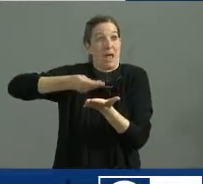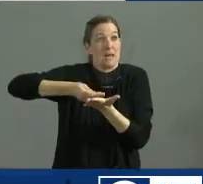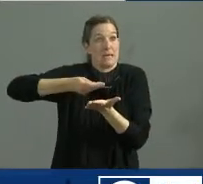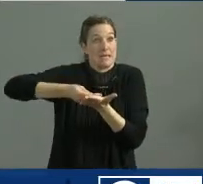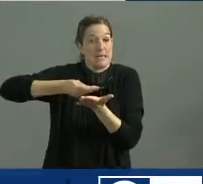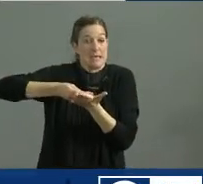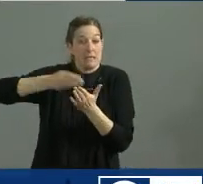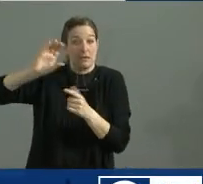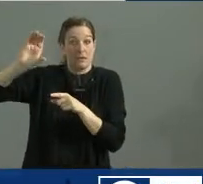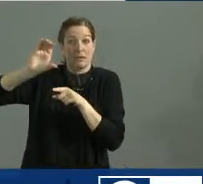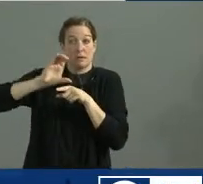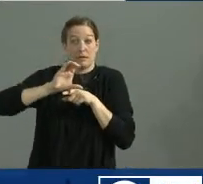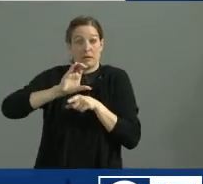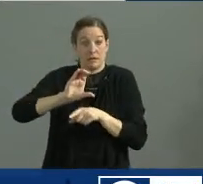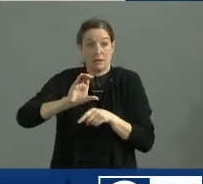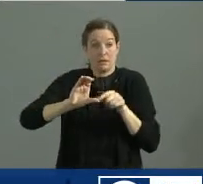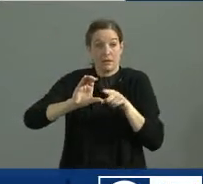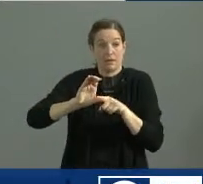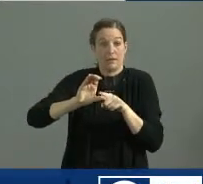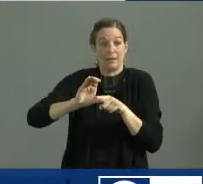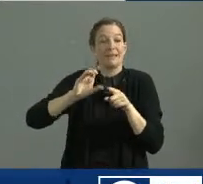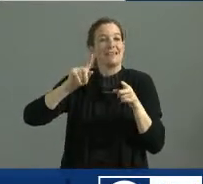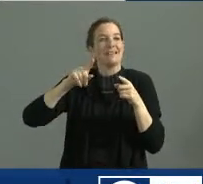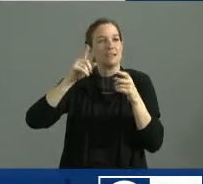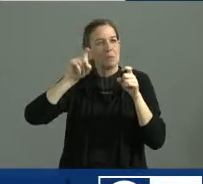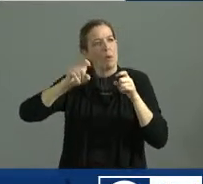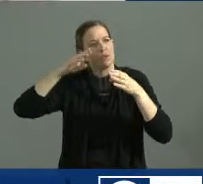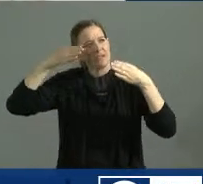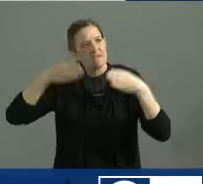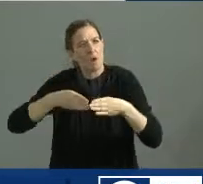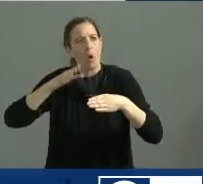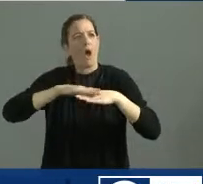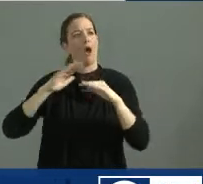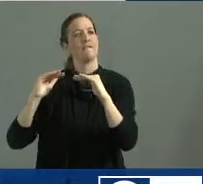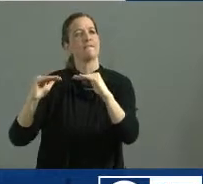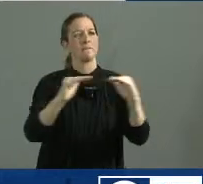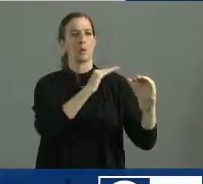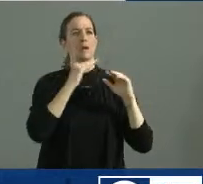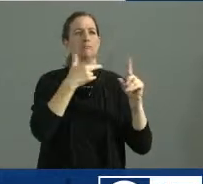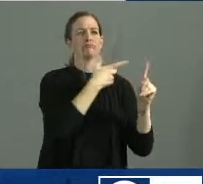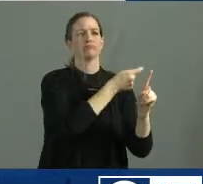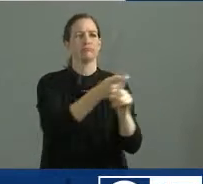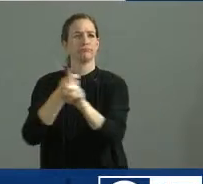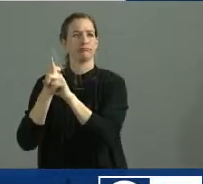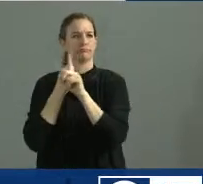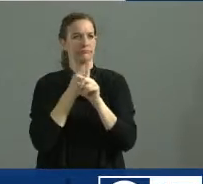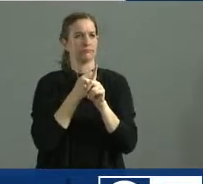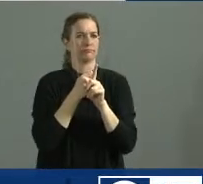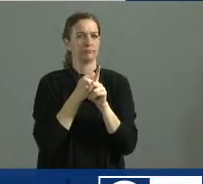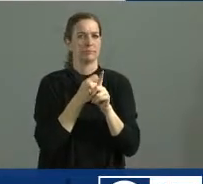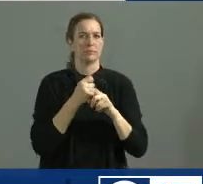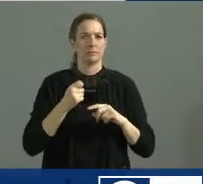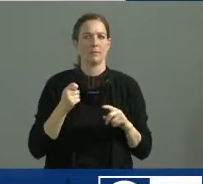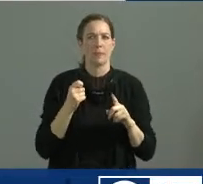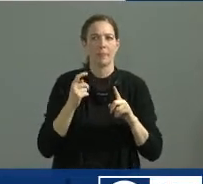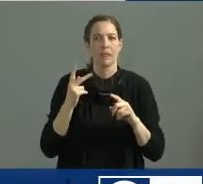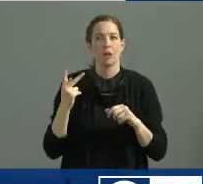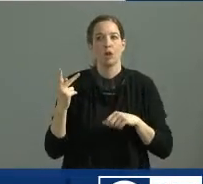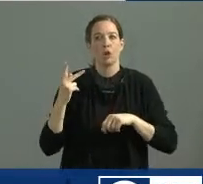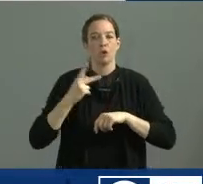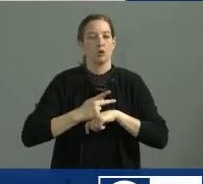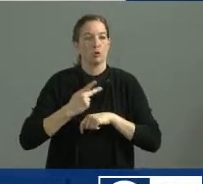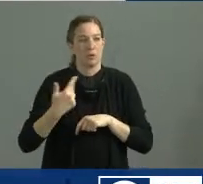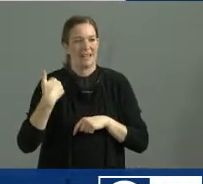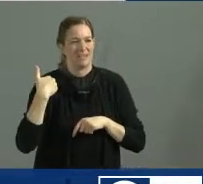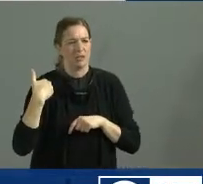community engagement and distribution equity. Dr. Edwin Baker received his second dose of the vaccine 2 days ago. That's something he's